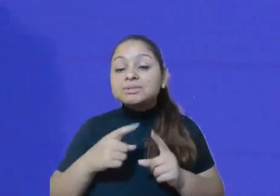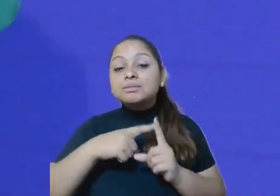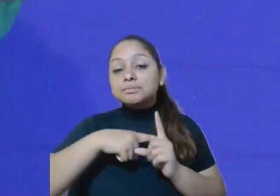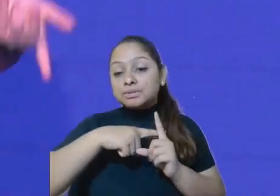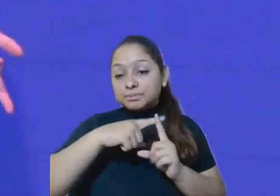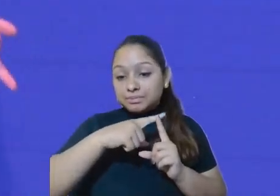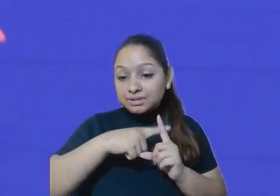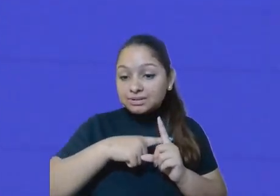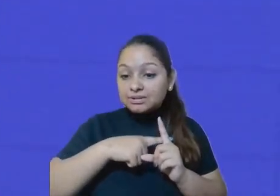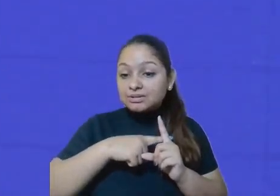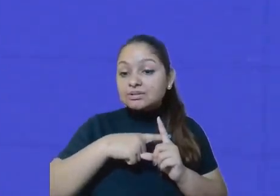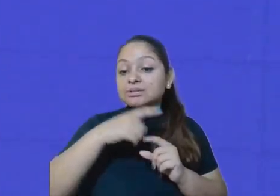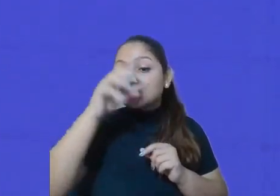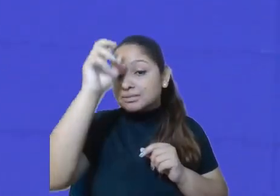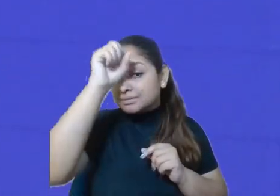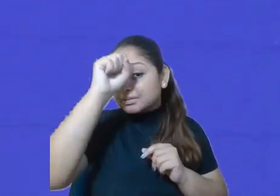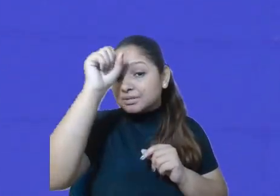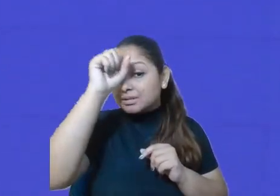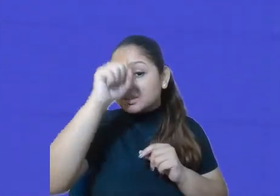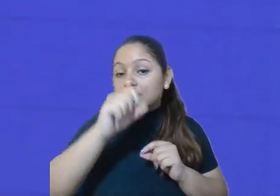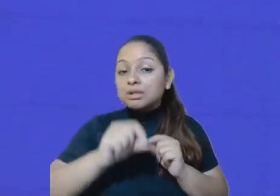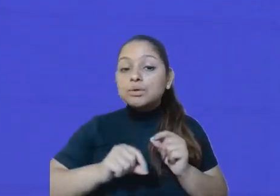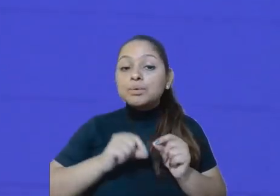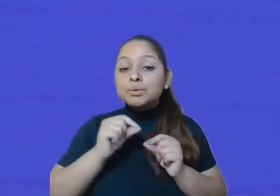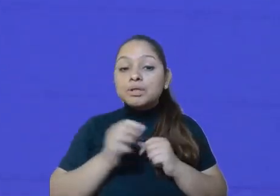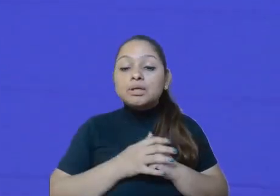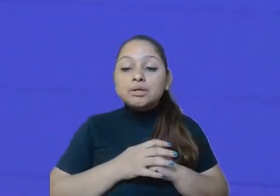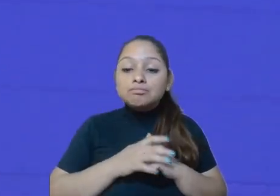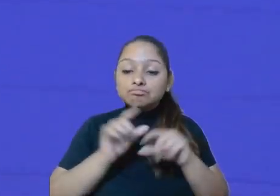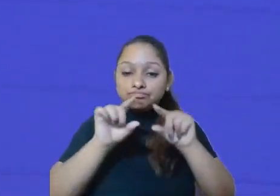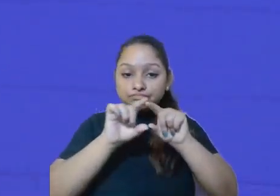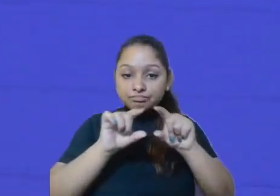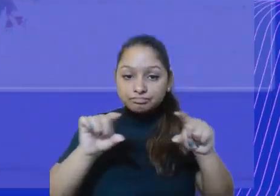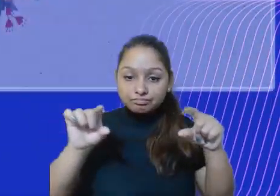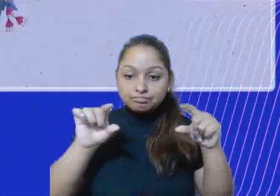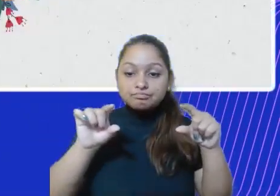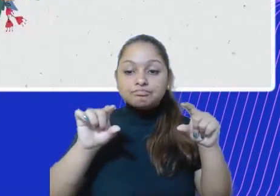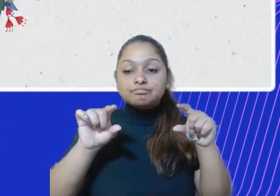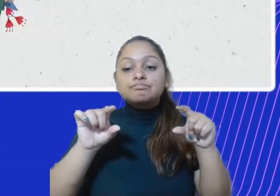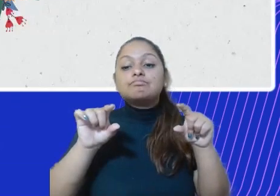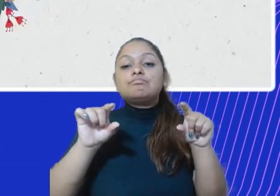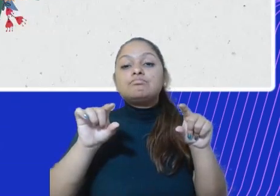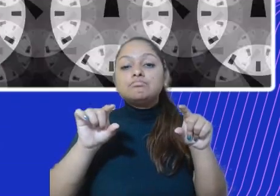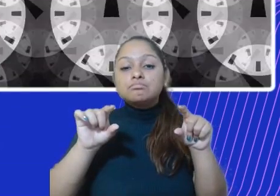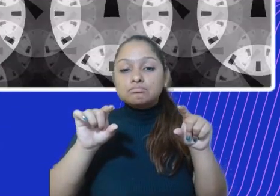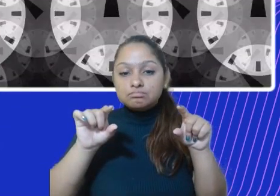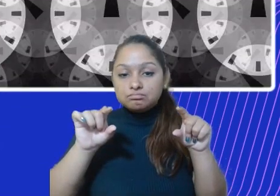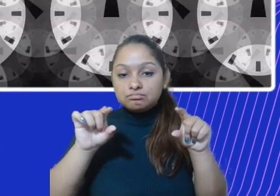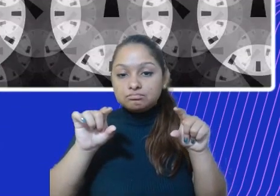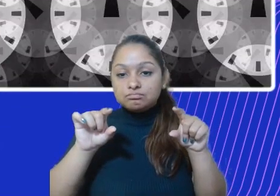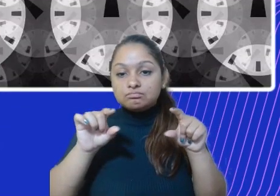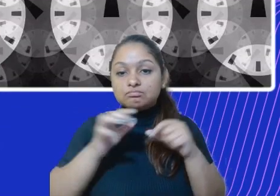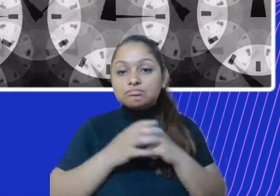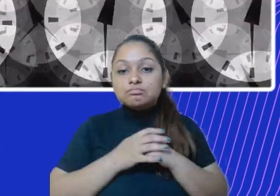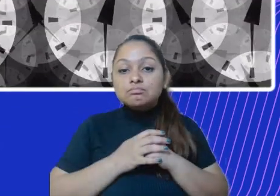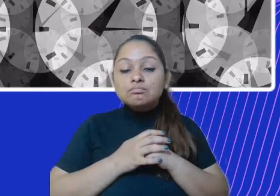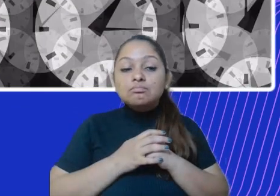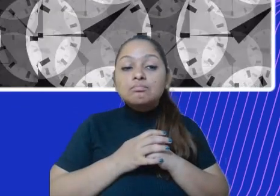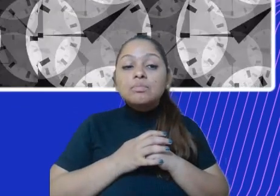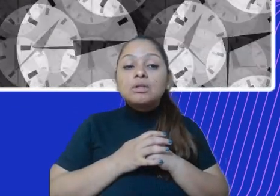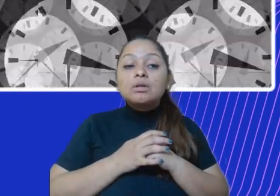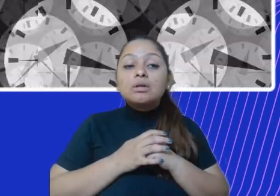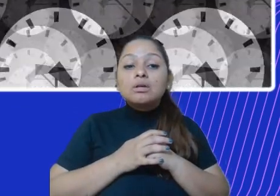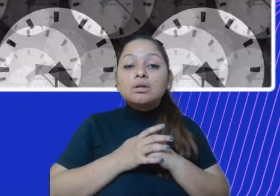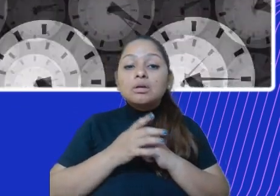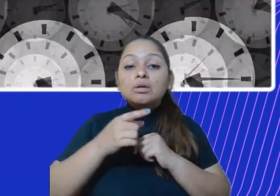about present in this program, that is a word that's key. Where are we at this in this